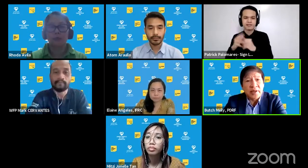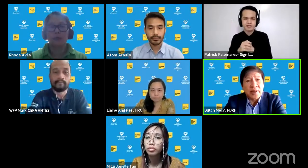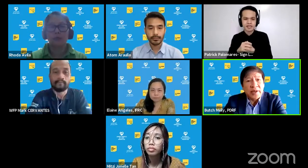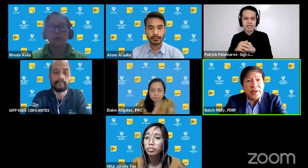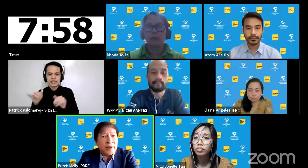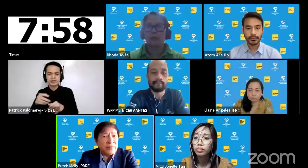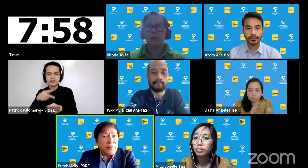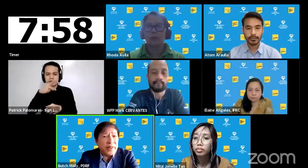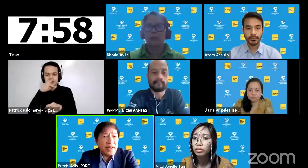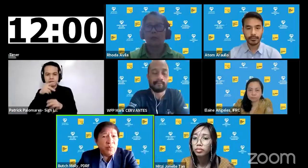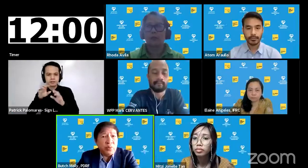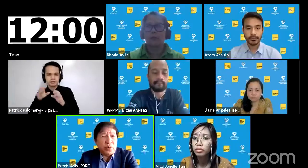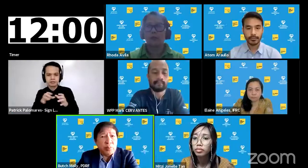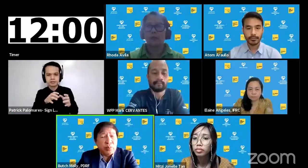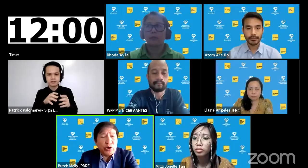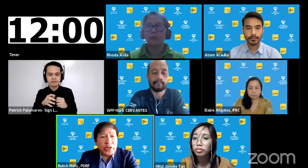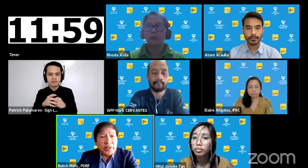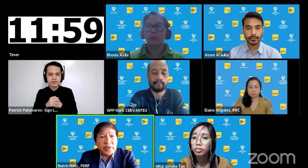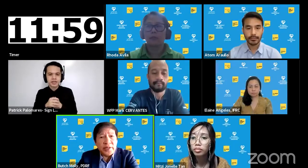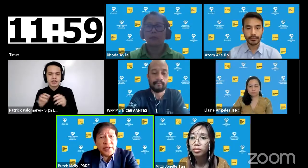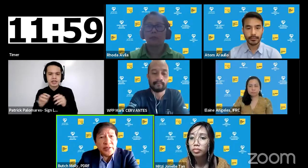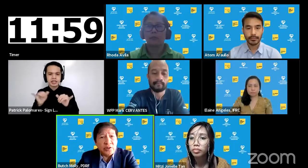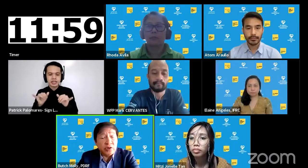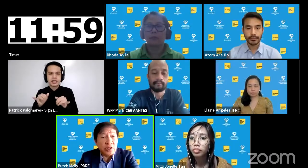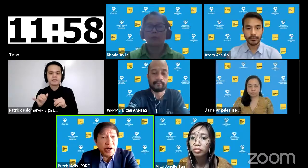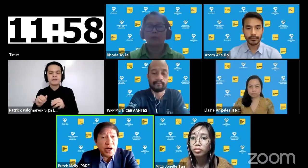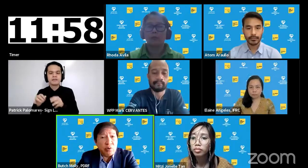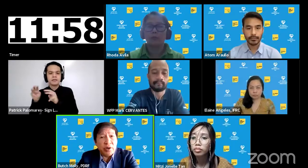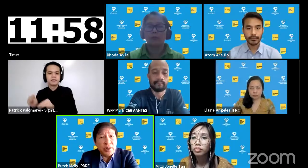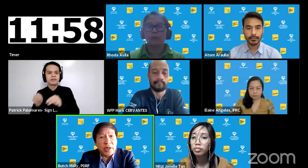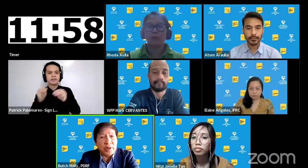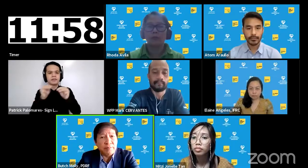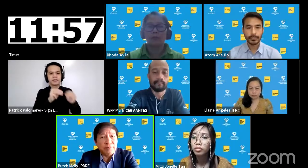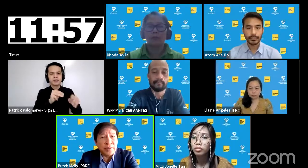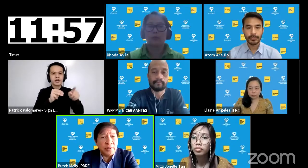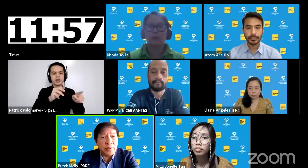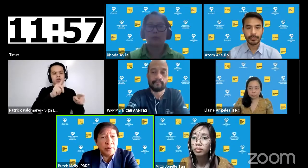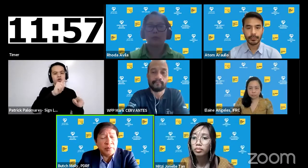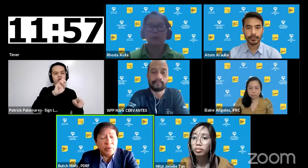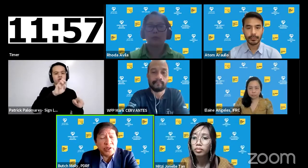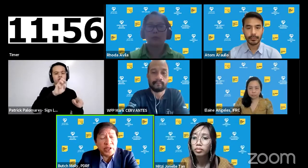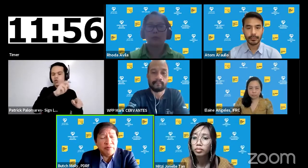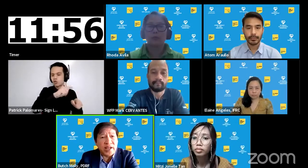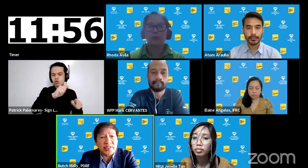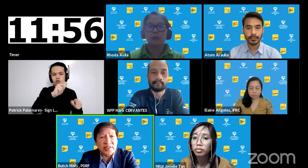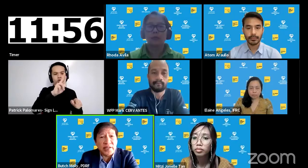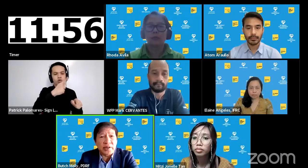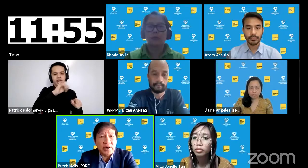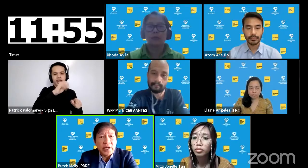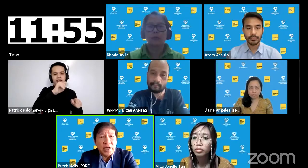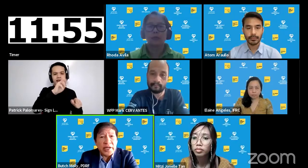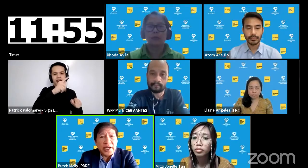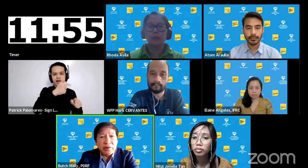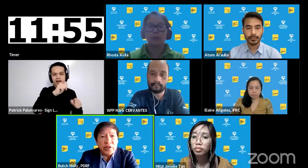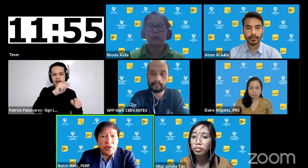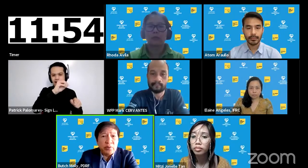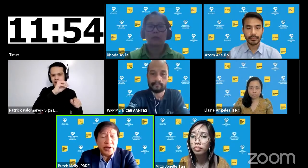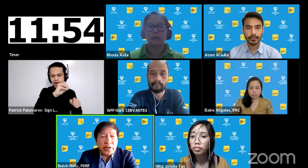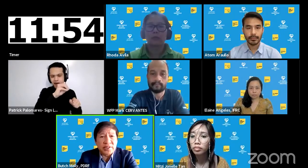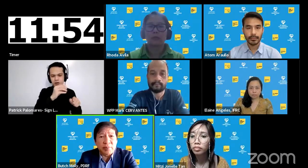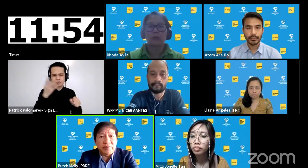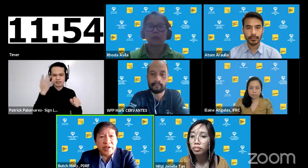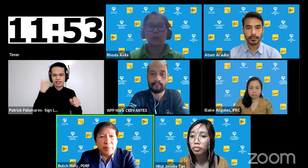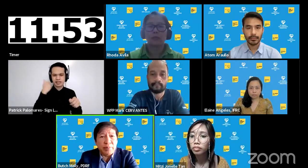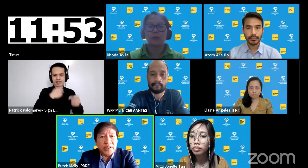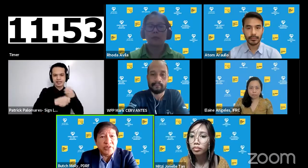companies. Then we were deployed in Tukarao toward the end of last year, again with the